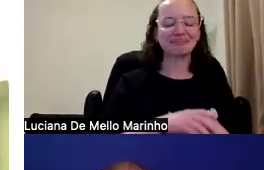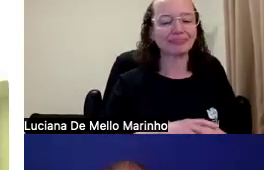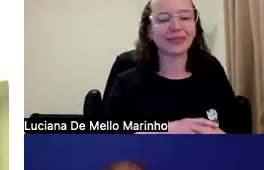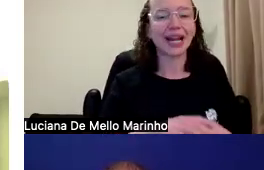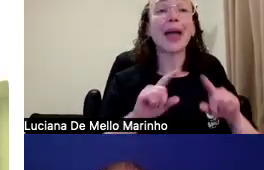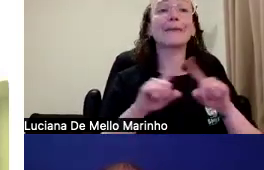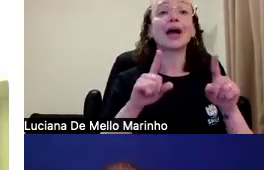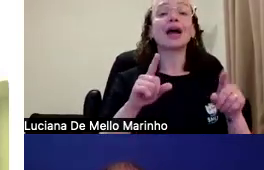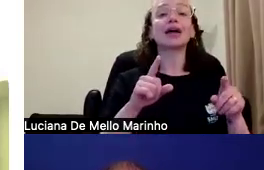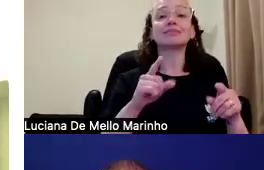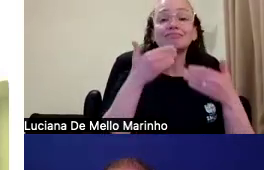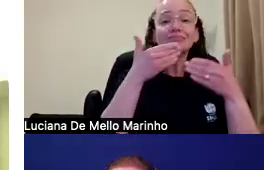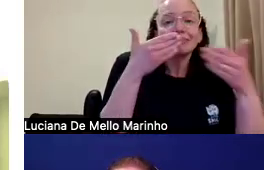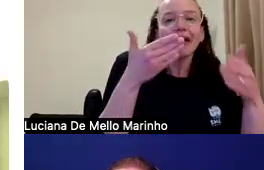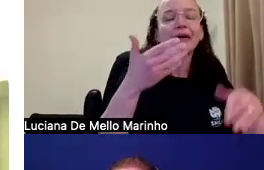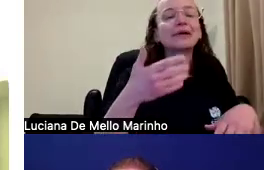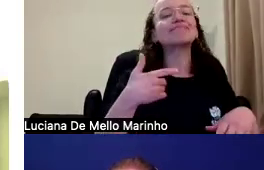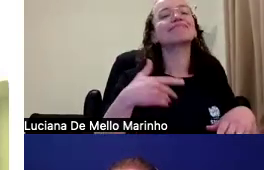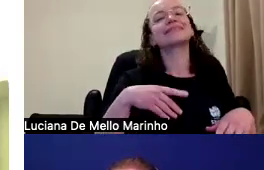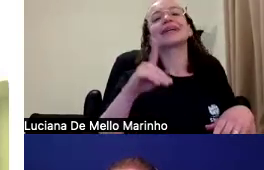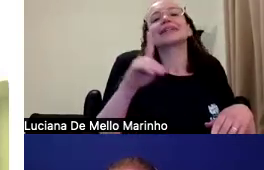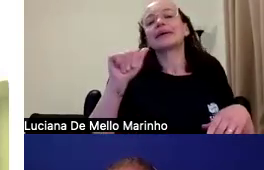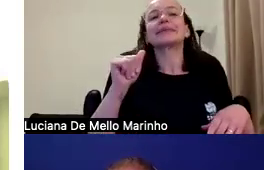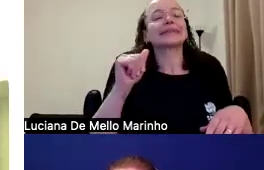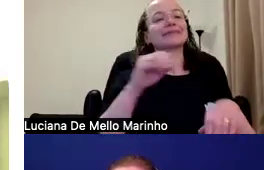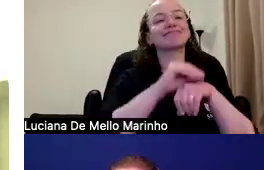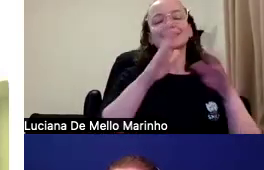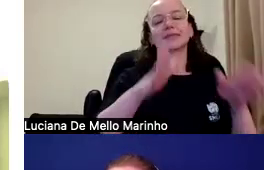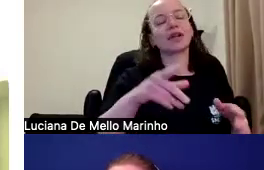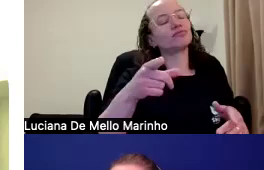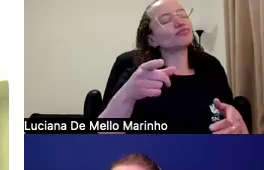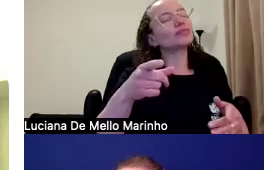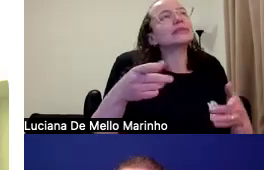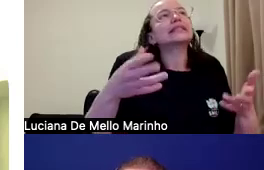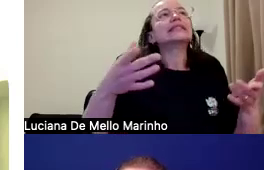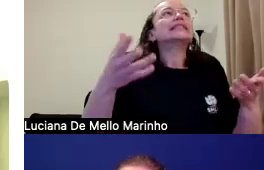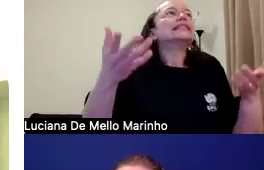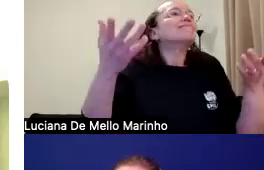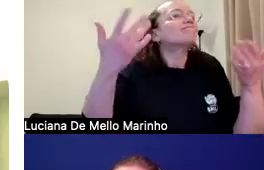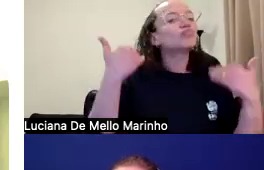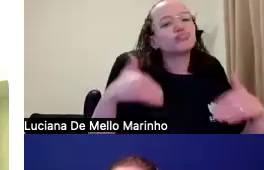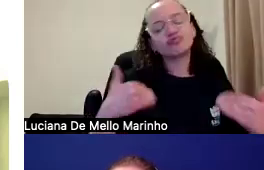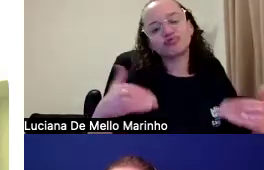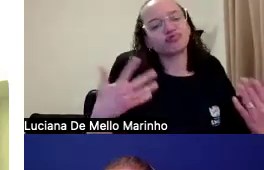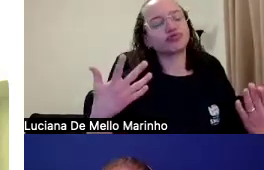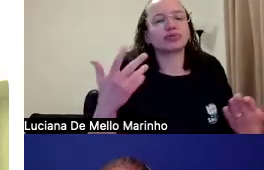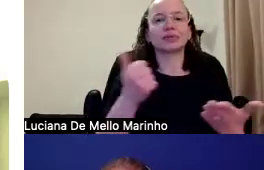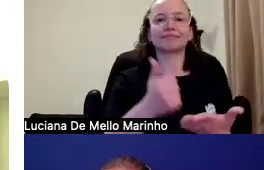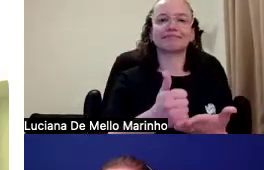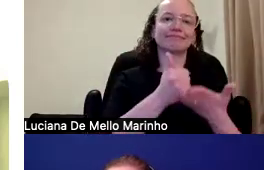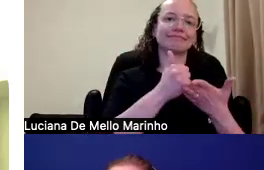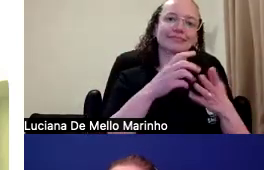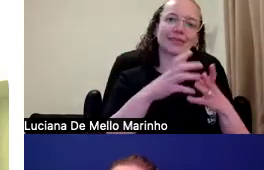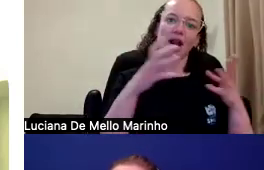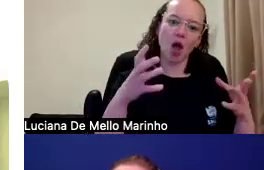a conflict and I didn't understand it. But went ahead through, had a disability